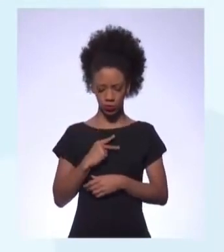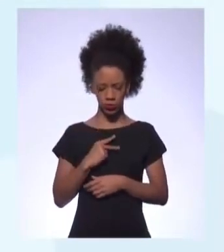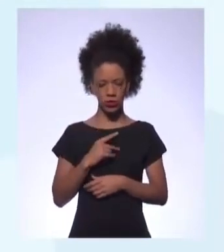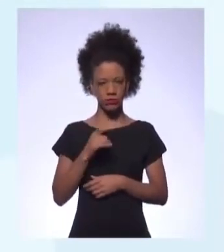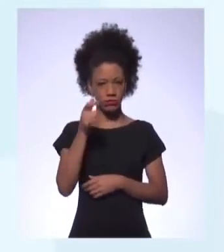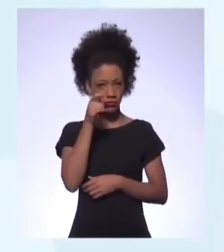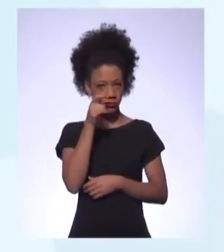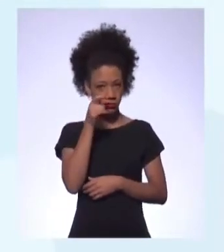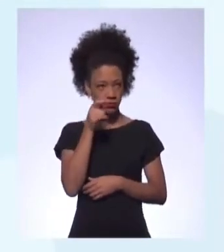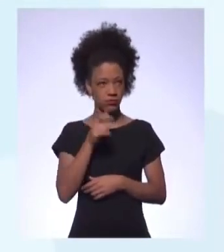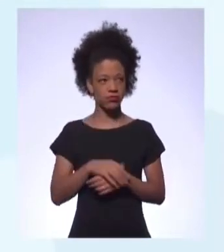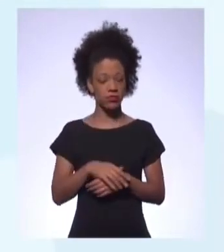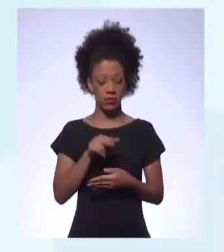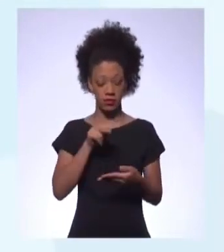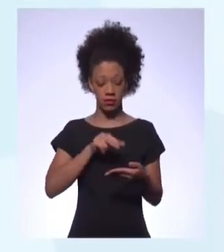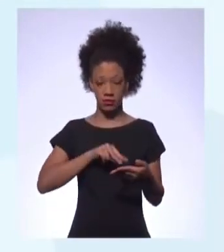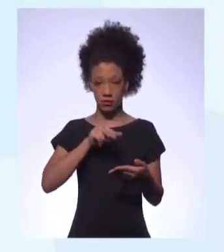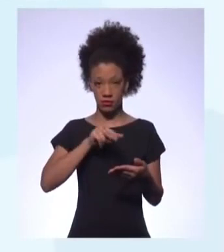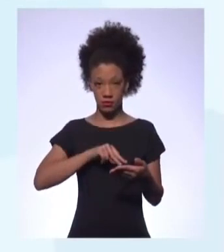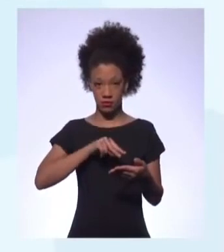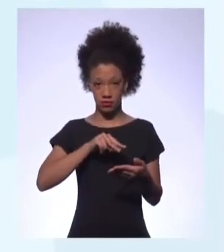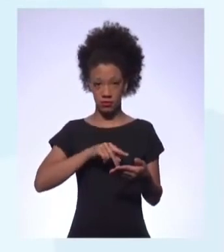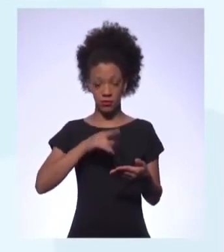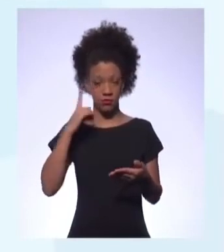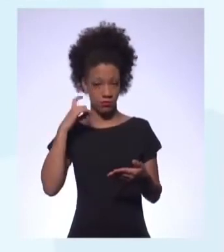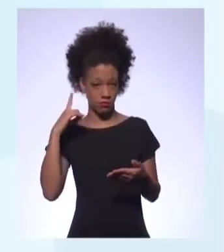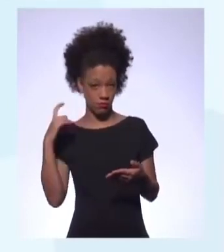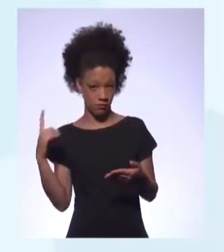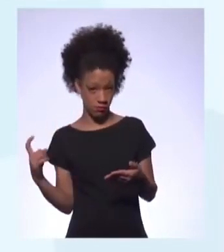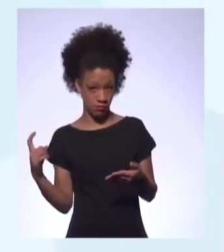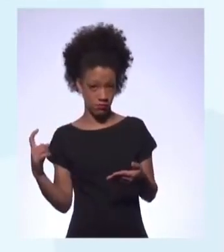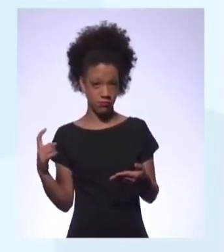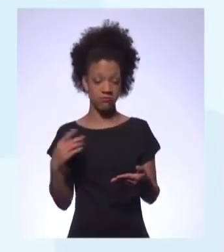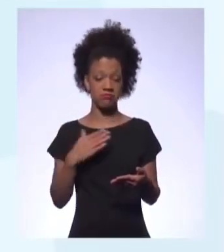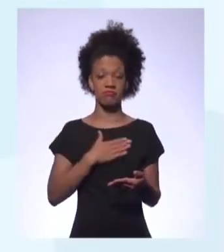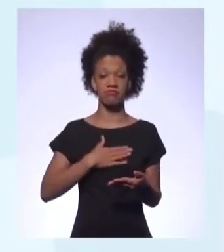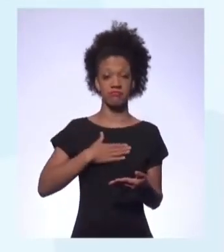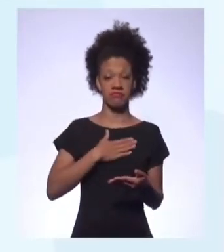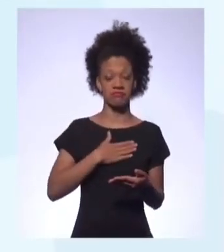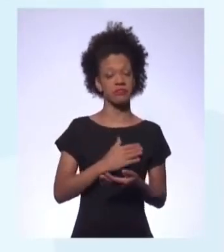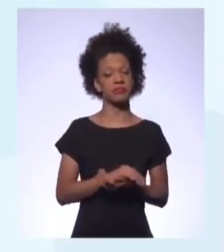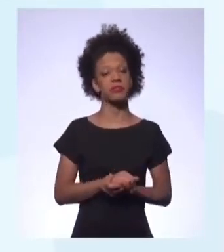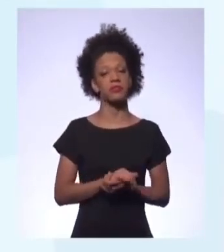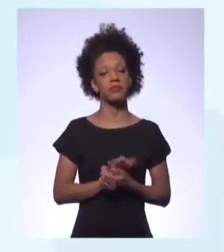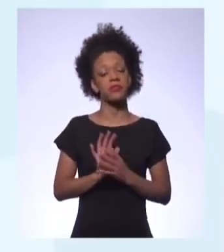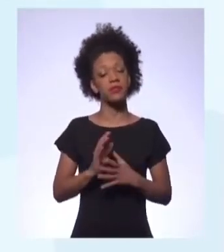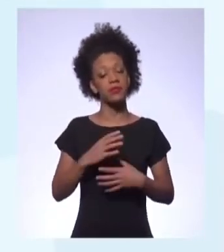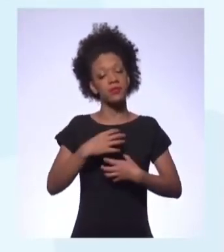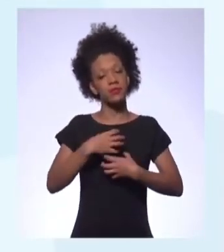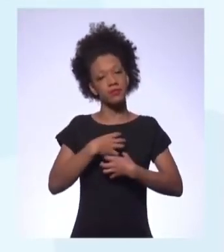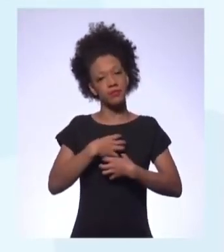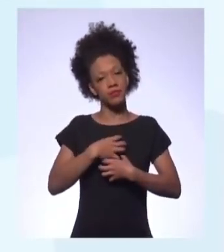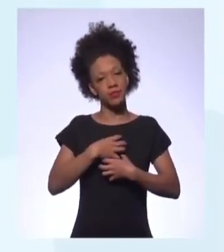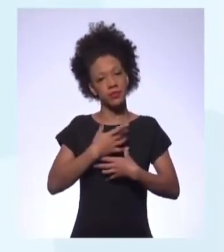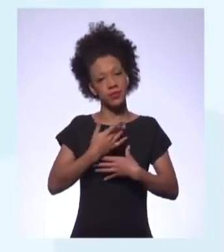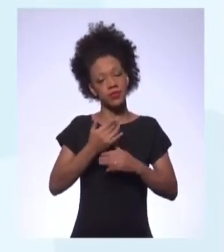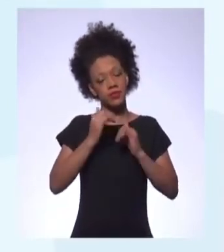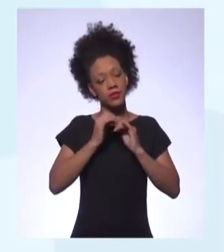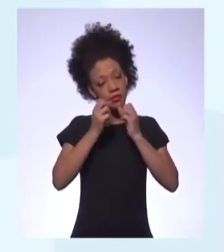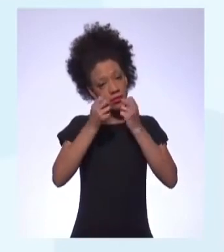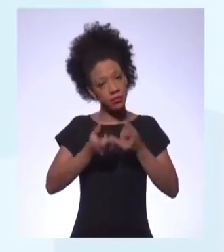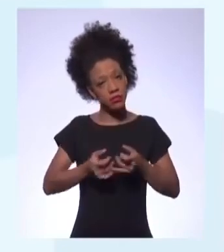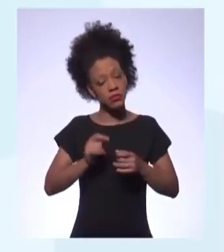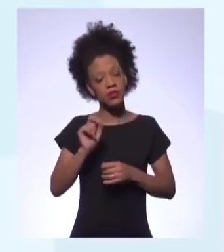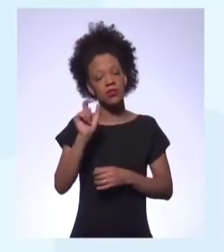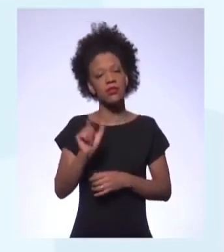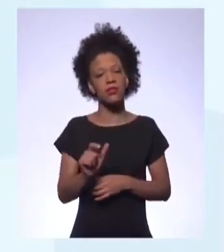assisto, read, leio, listen ouço and like. e gosto. Então, é a forma como ela se definiu, quem eu sou. Você vai